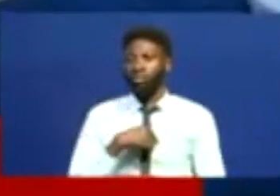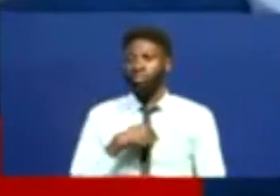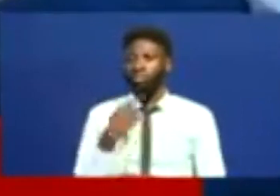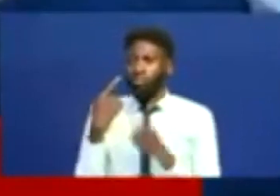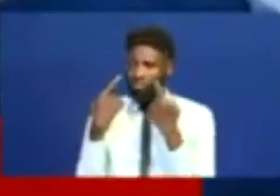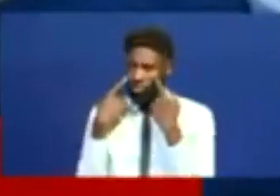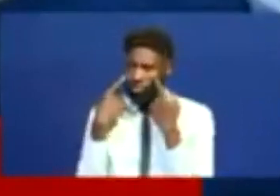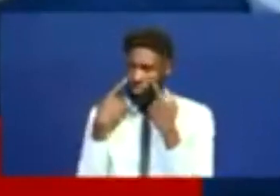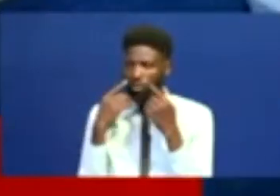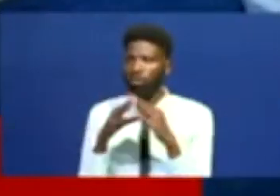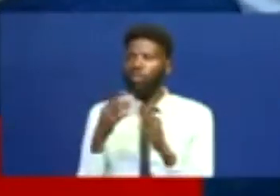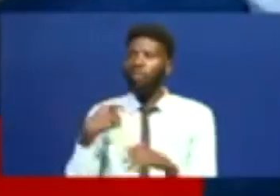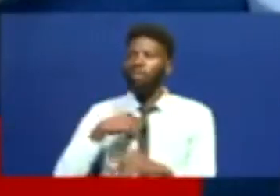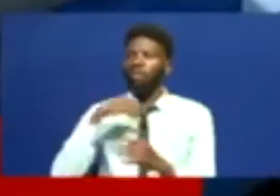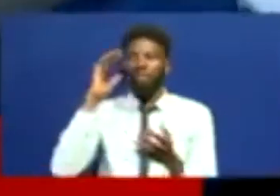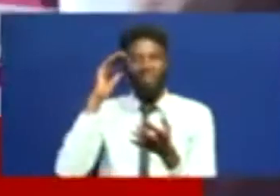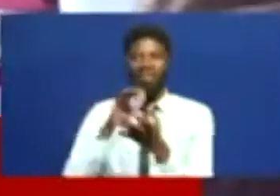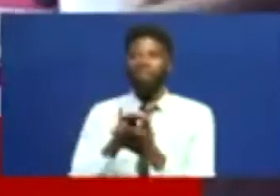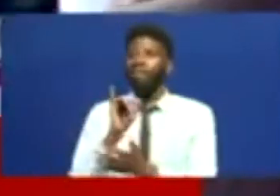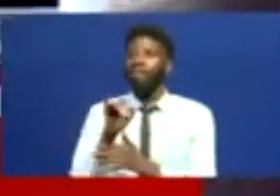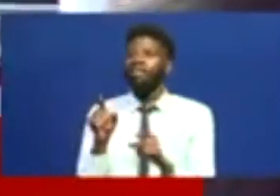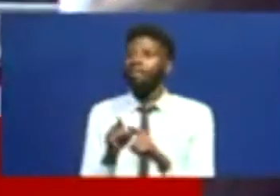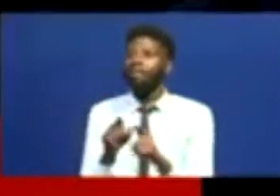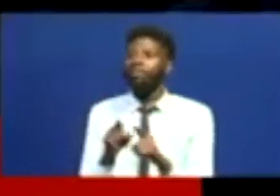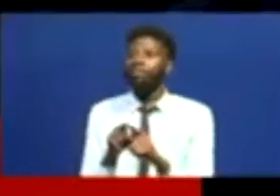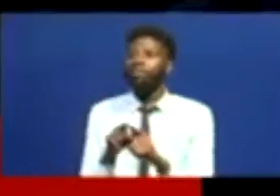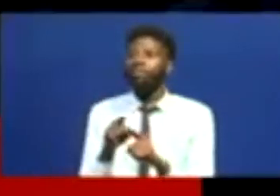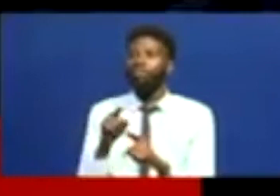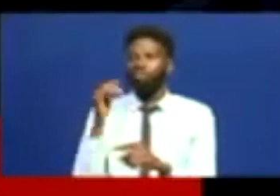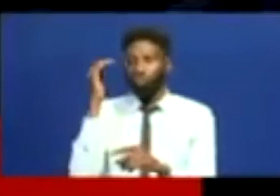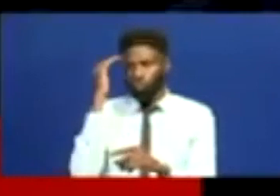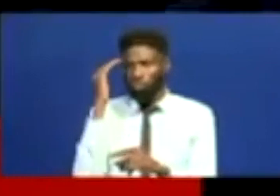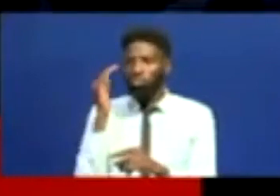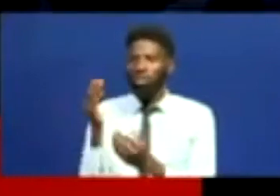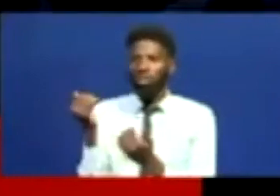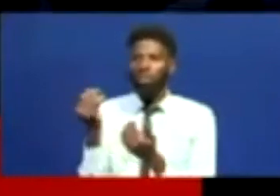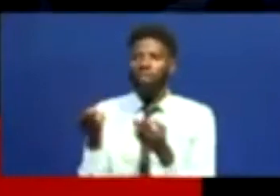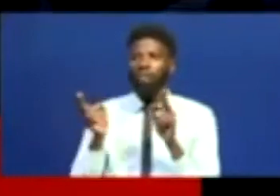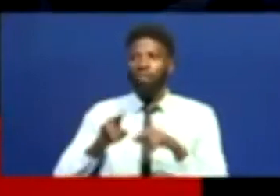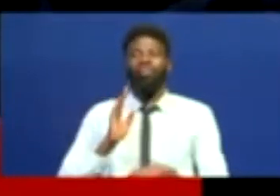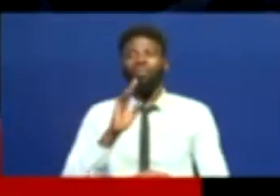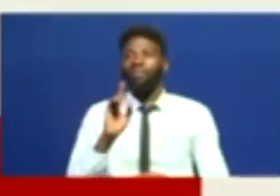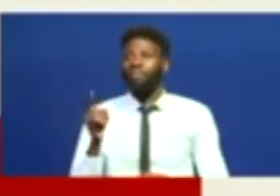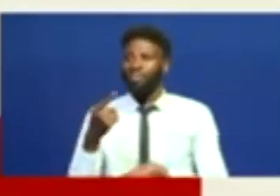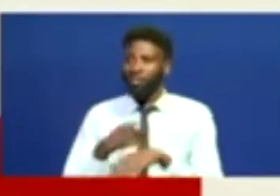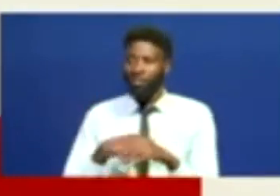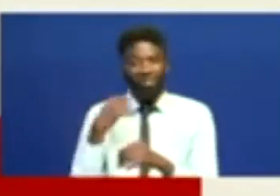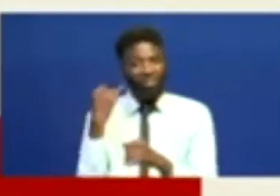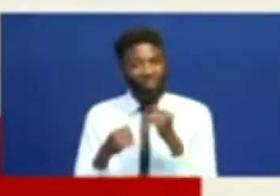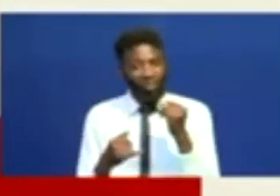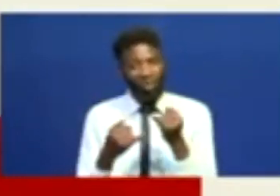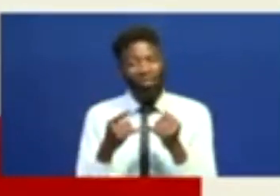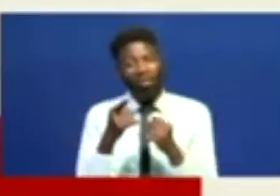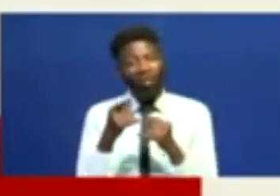we believe it was coming. And that is not the first or the last attempted attack that